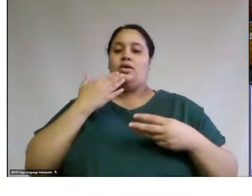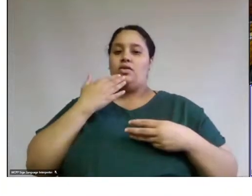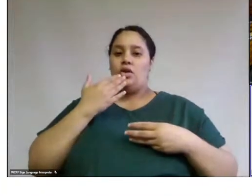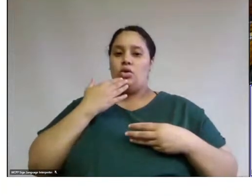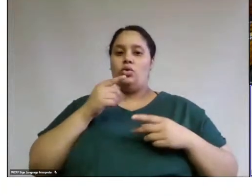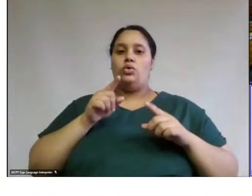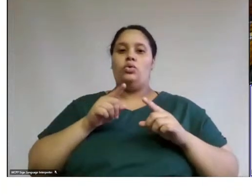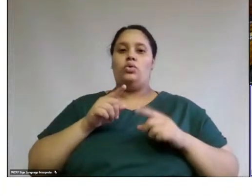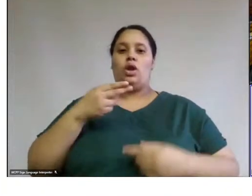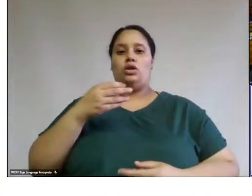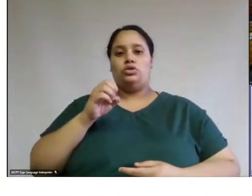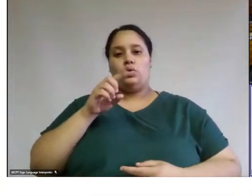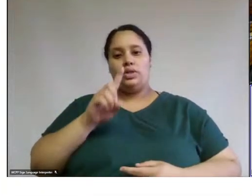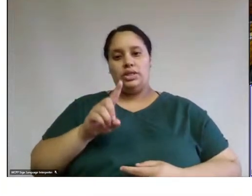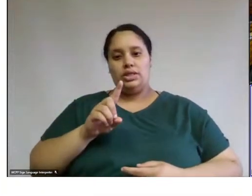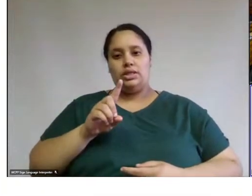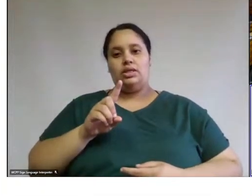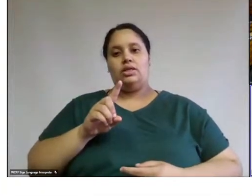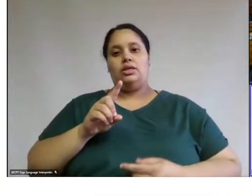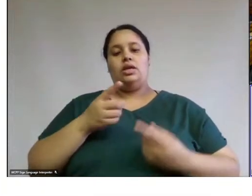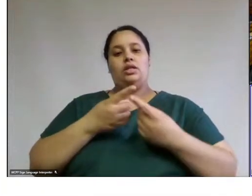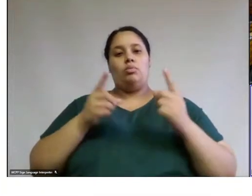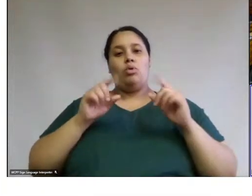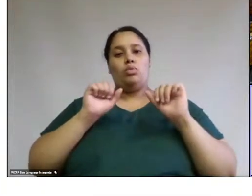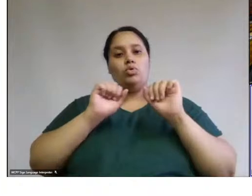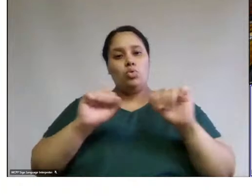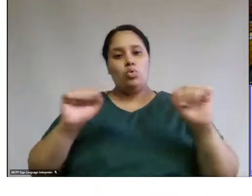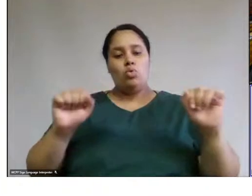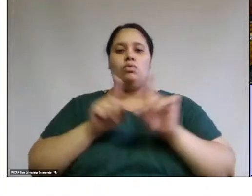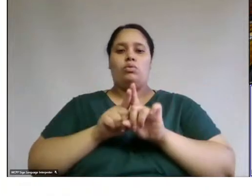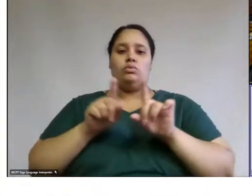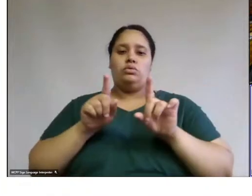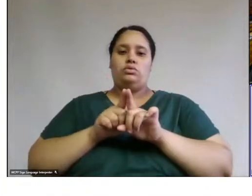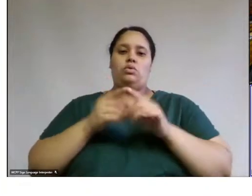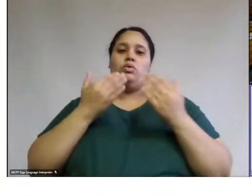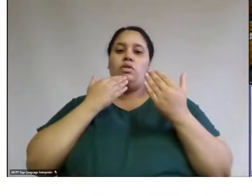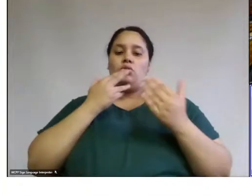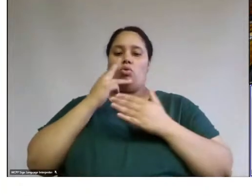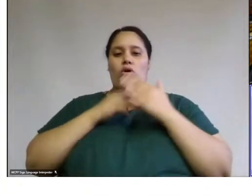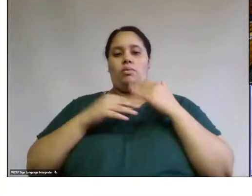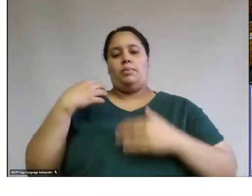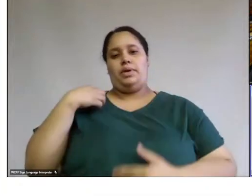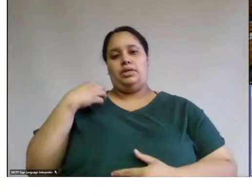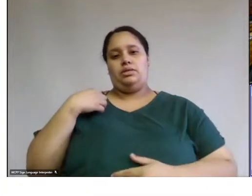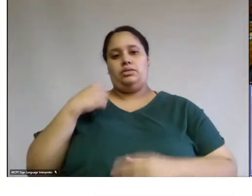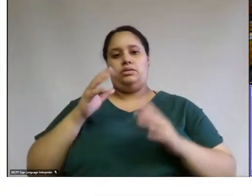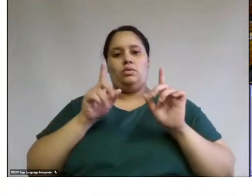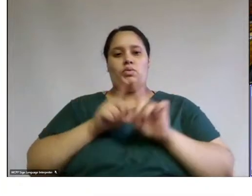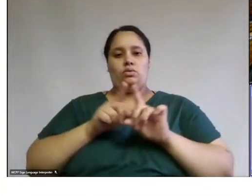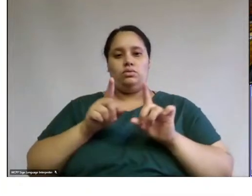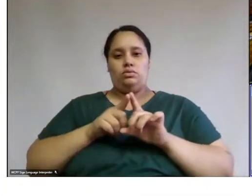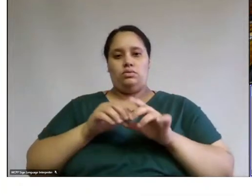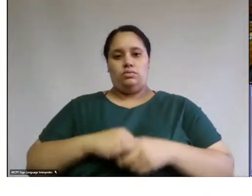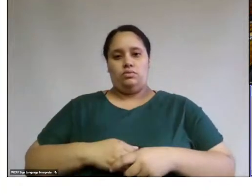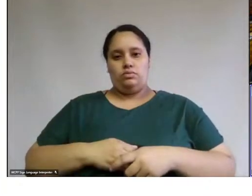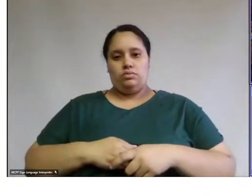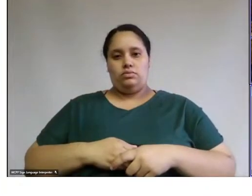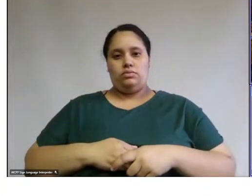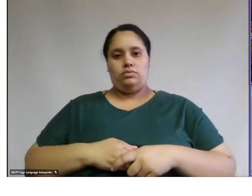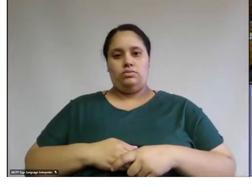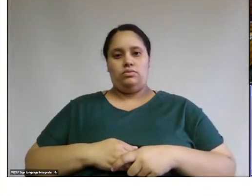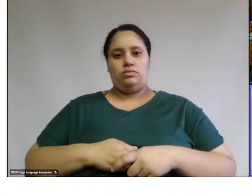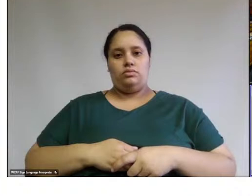much, HOD with your department, and thank you very much, Honorable Minister, as the